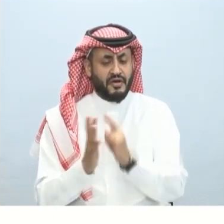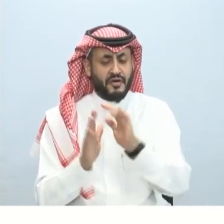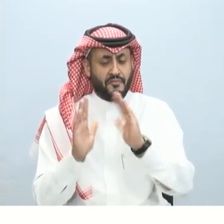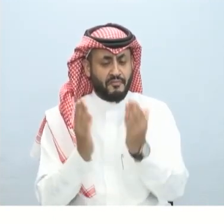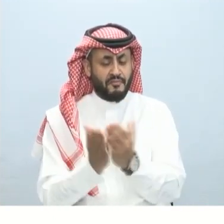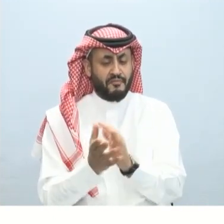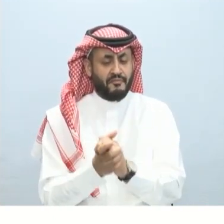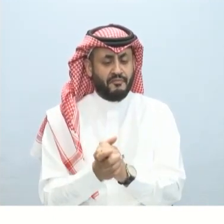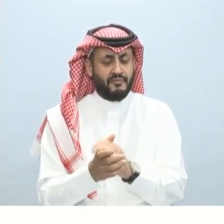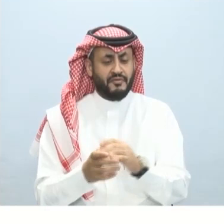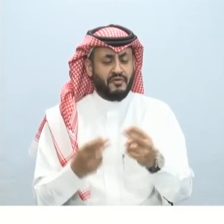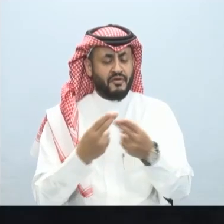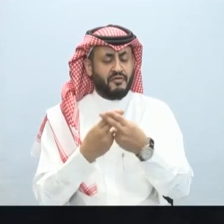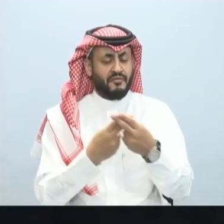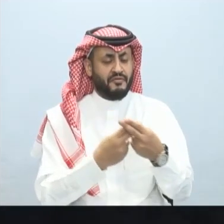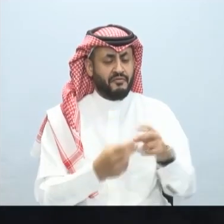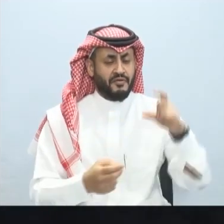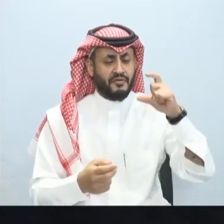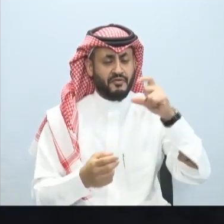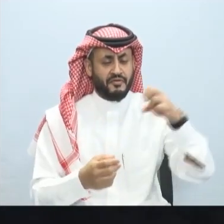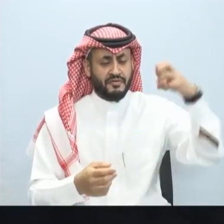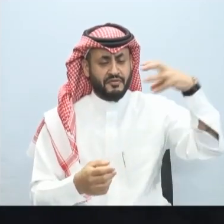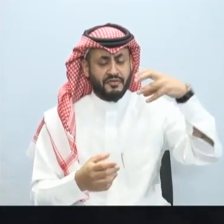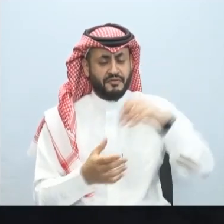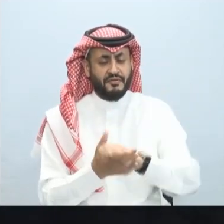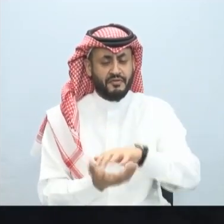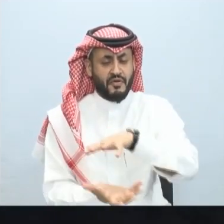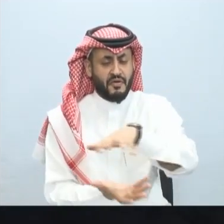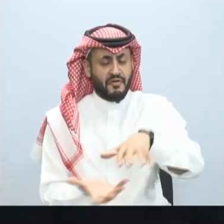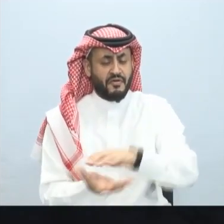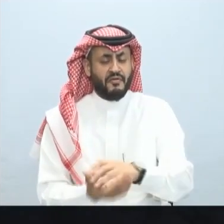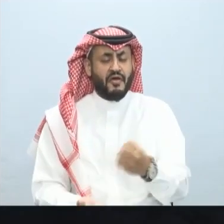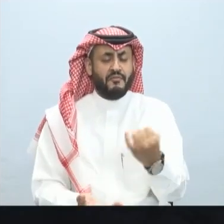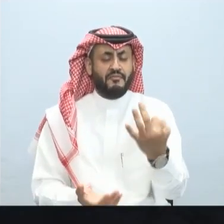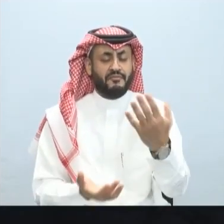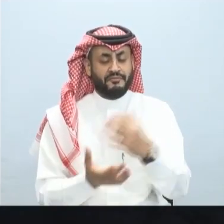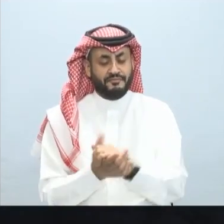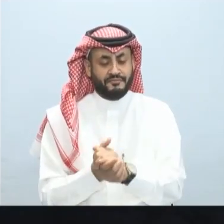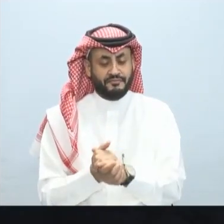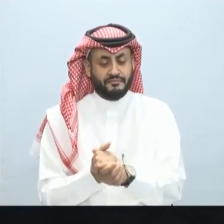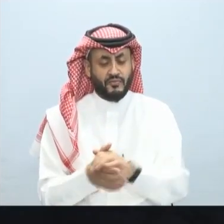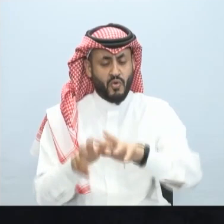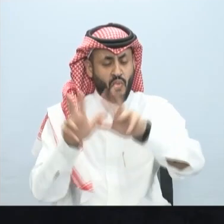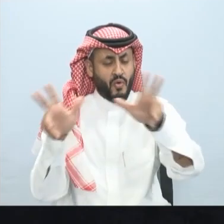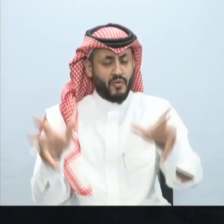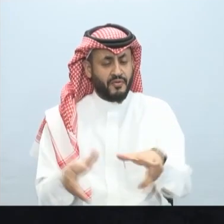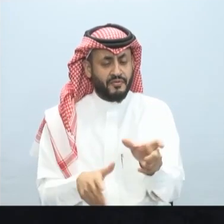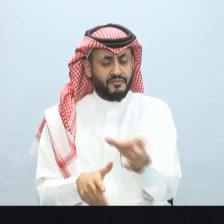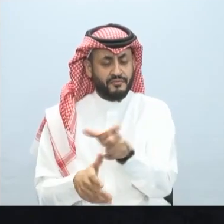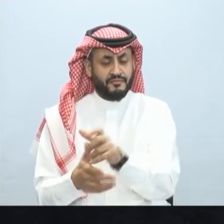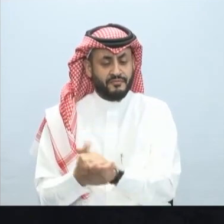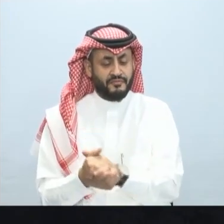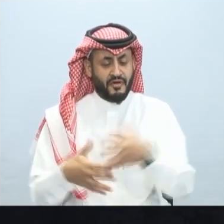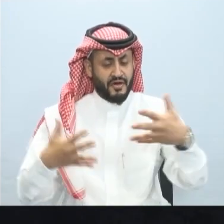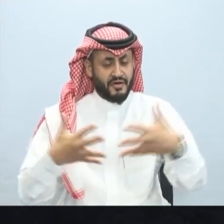technology, the stars, the moon, the sun, the earth, and so on. Now, all of these words are words that